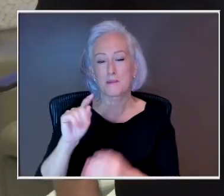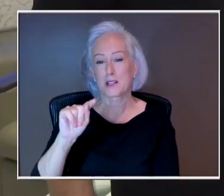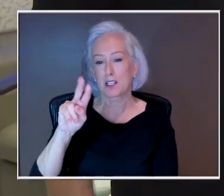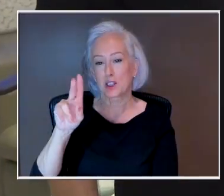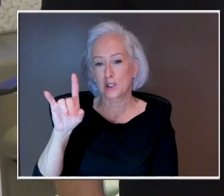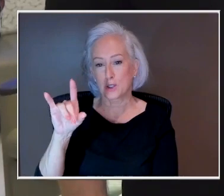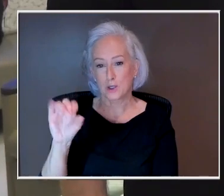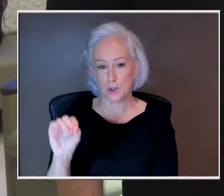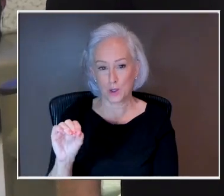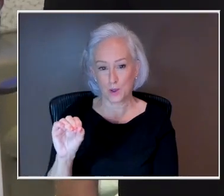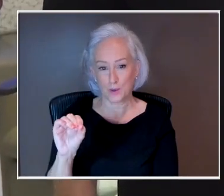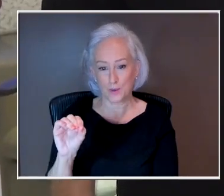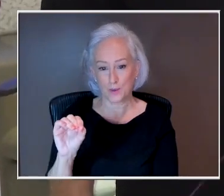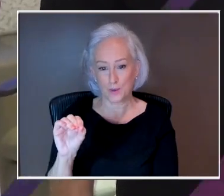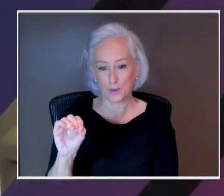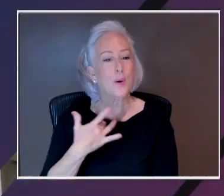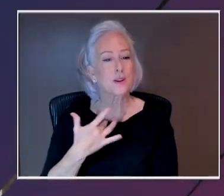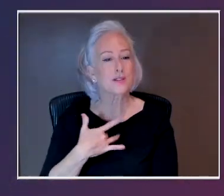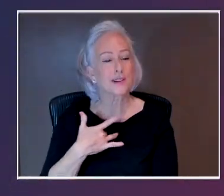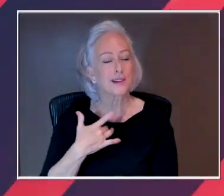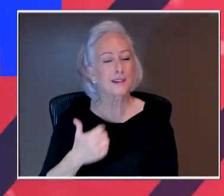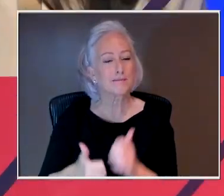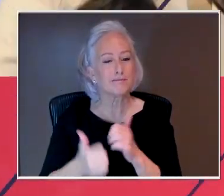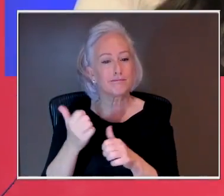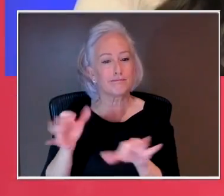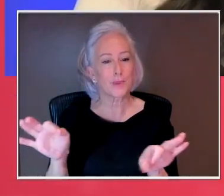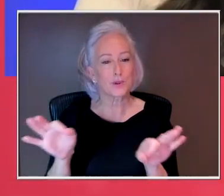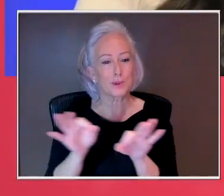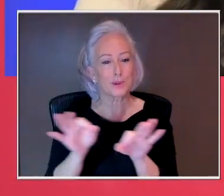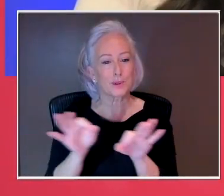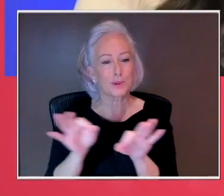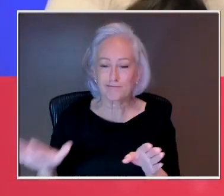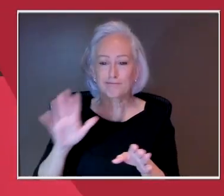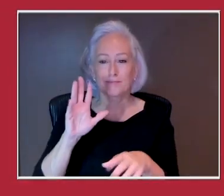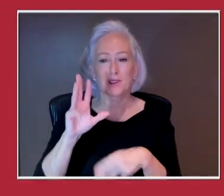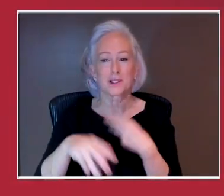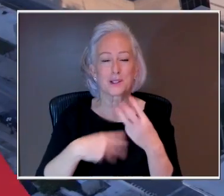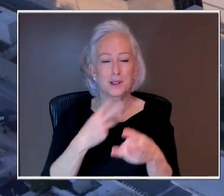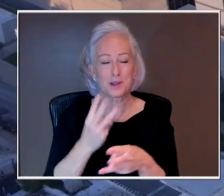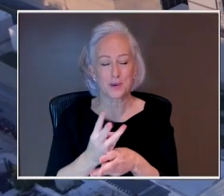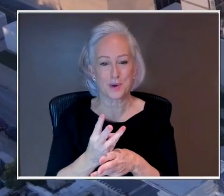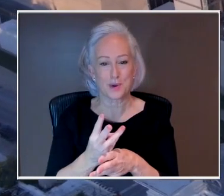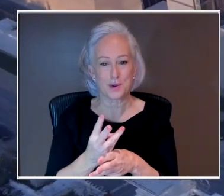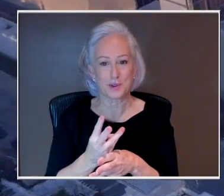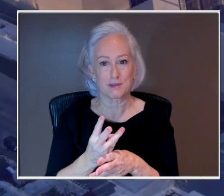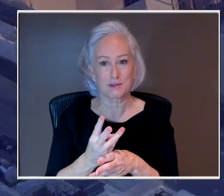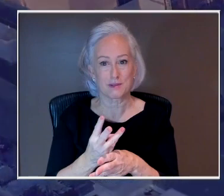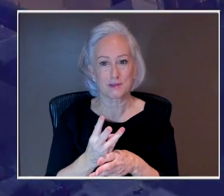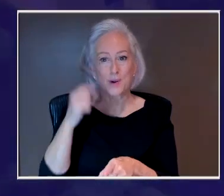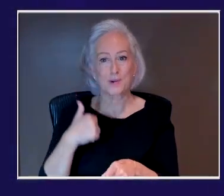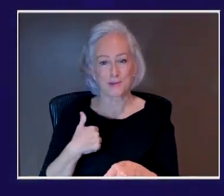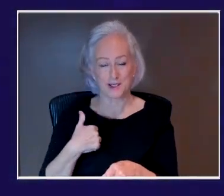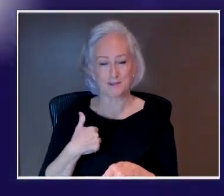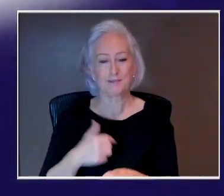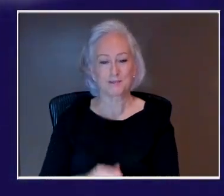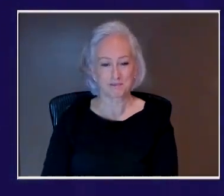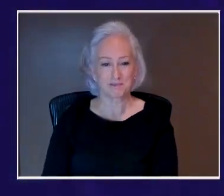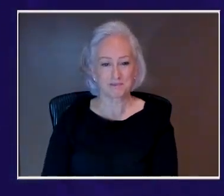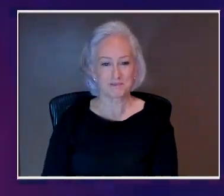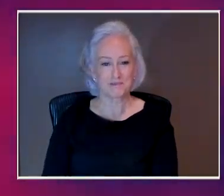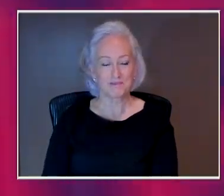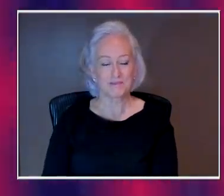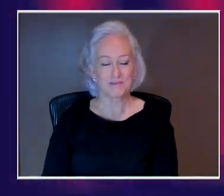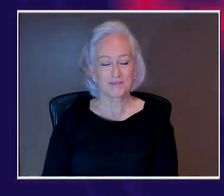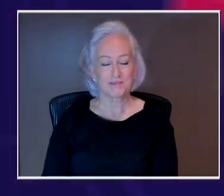most important patient on the planet. I felt heard, and that was really big. This is All Things Heart.